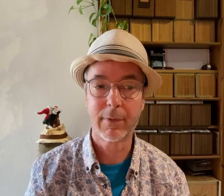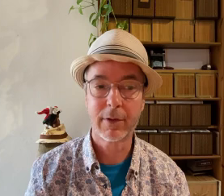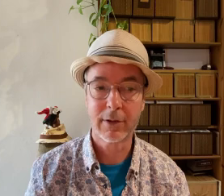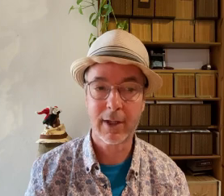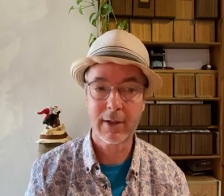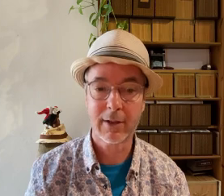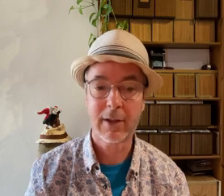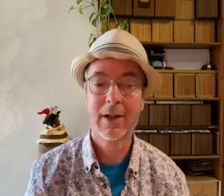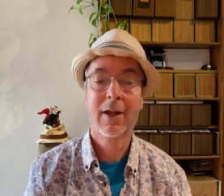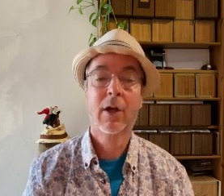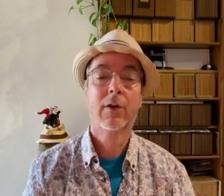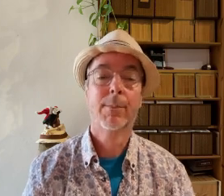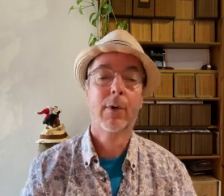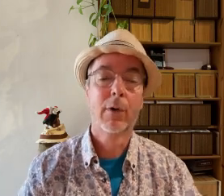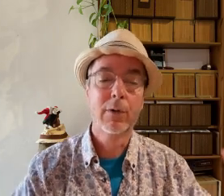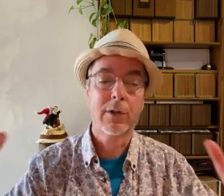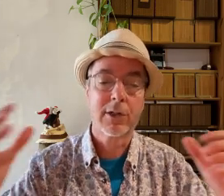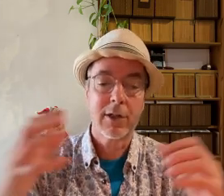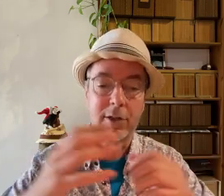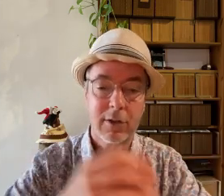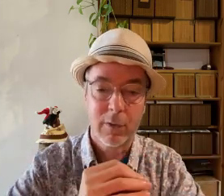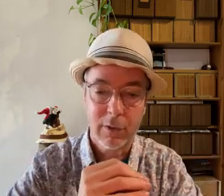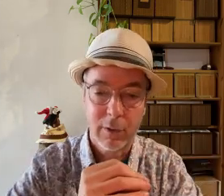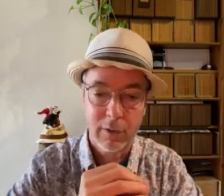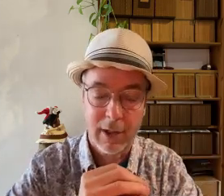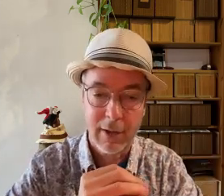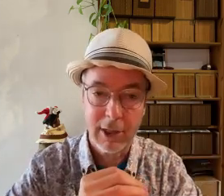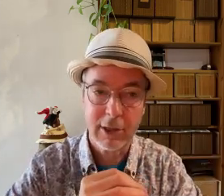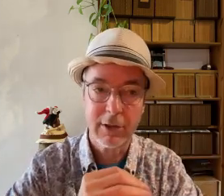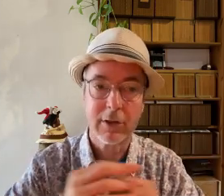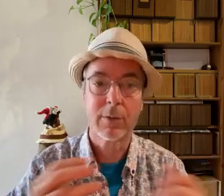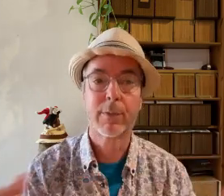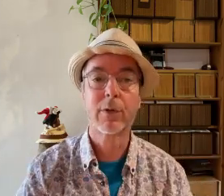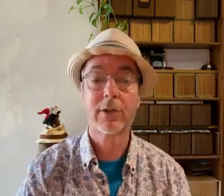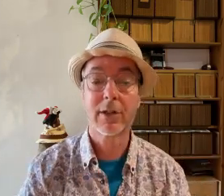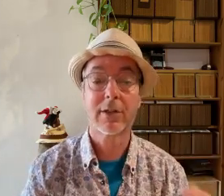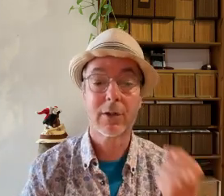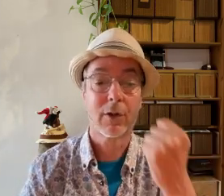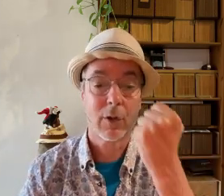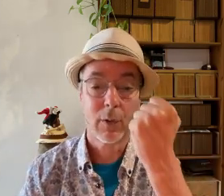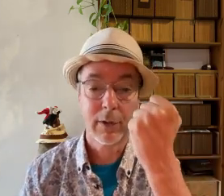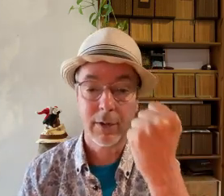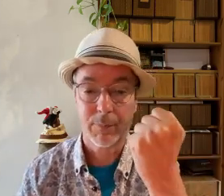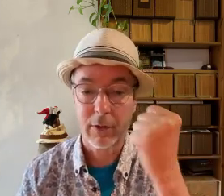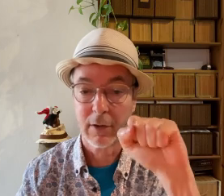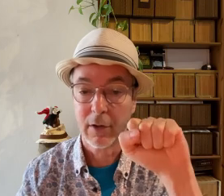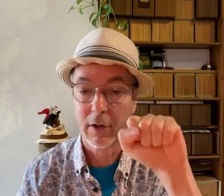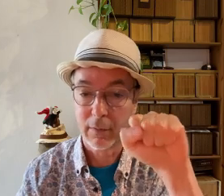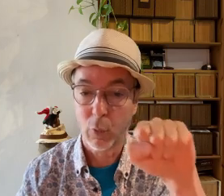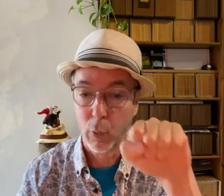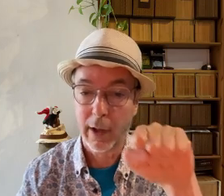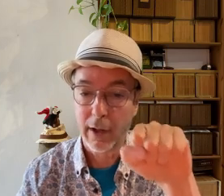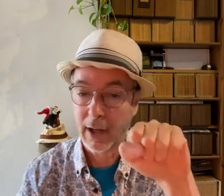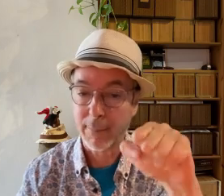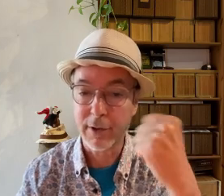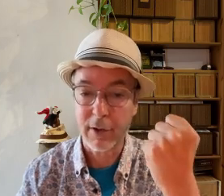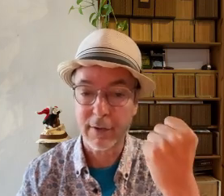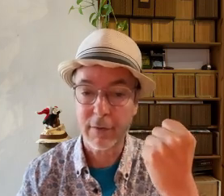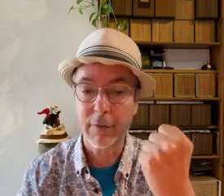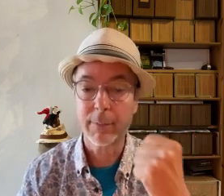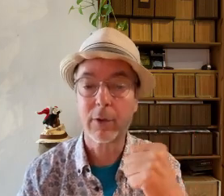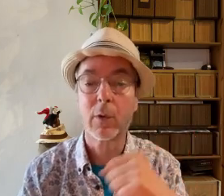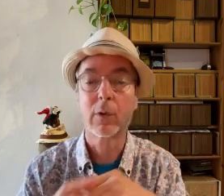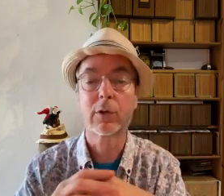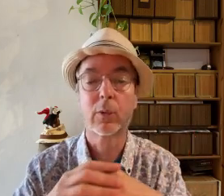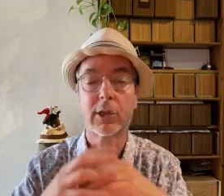understand it. The more you sense the directions, the more you sense not only the where I'm